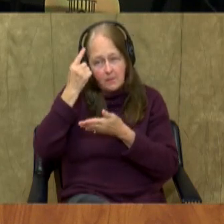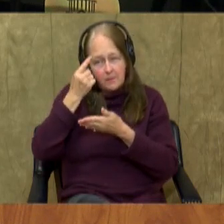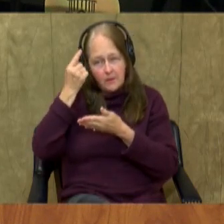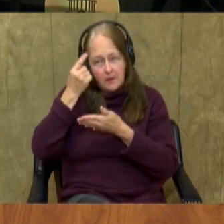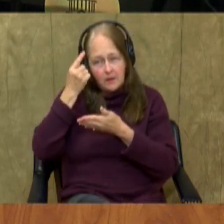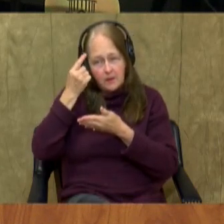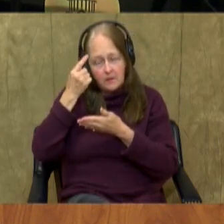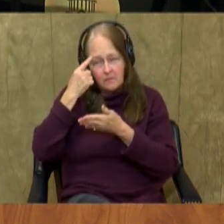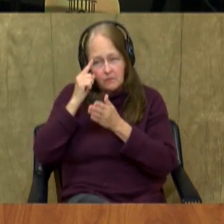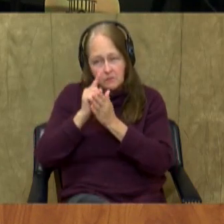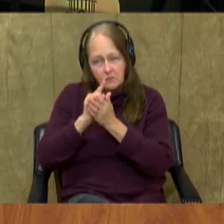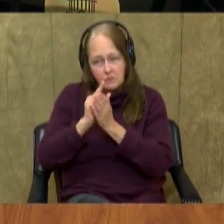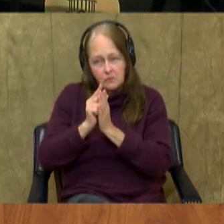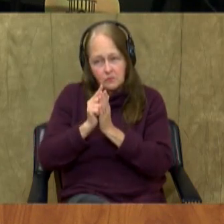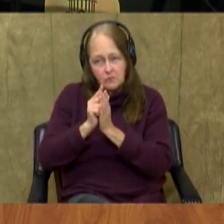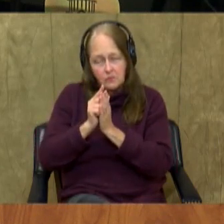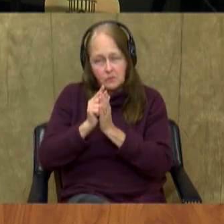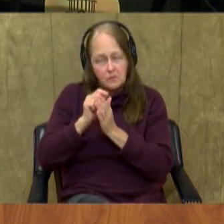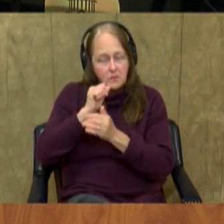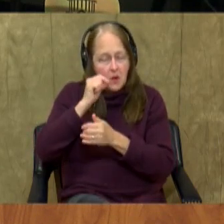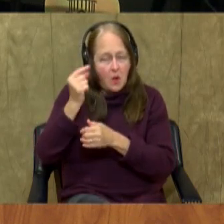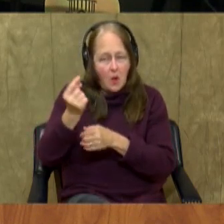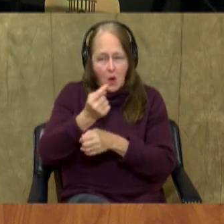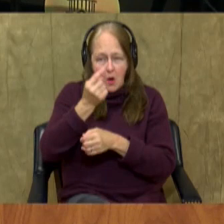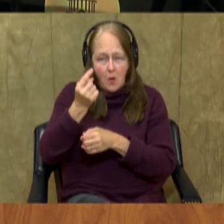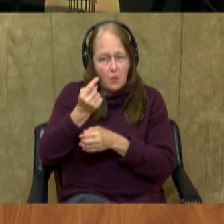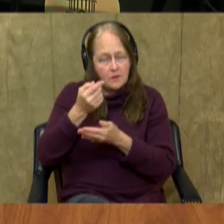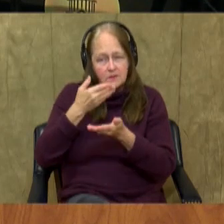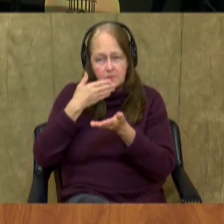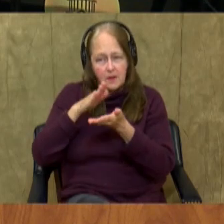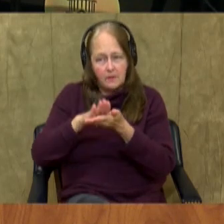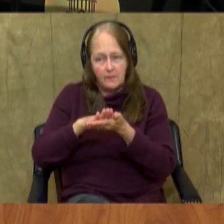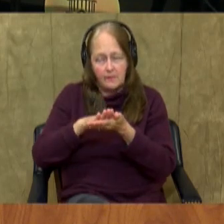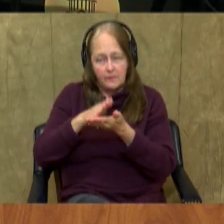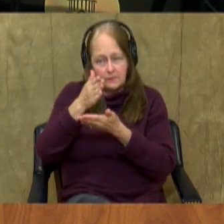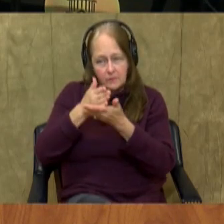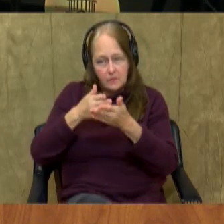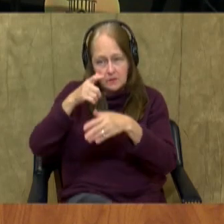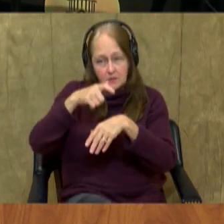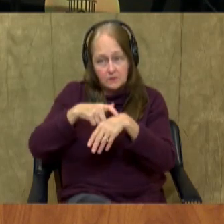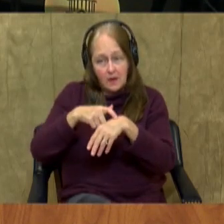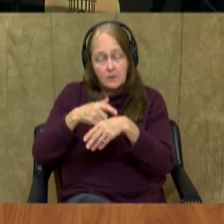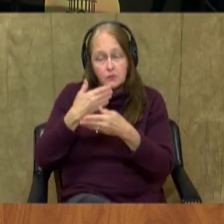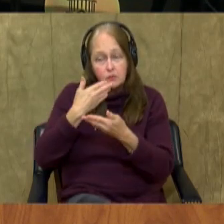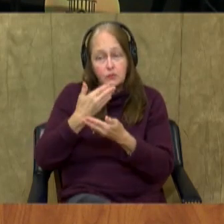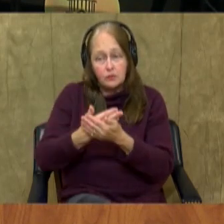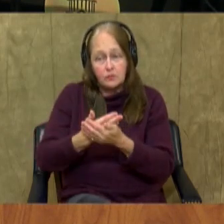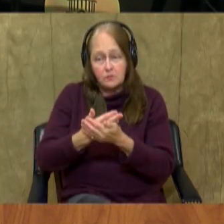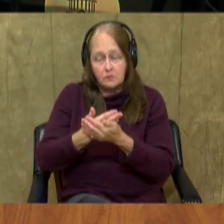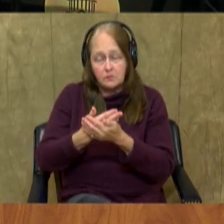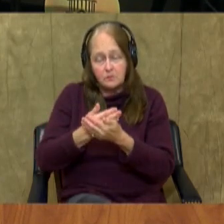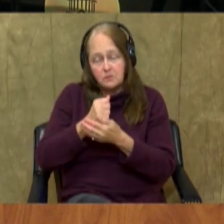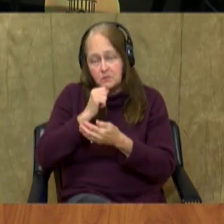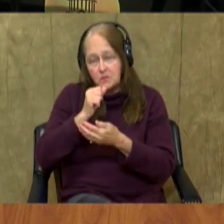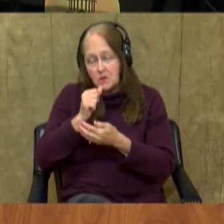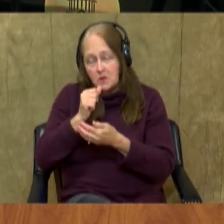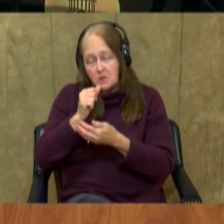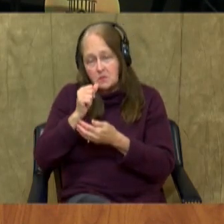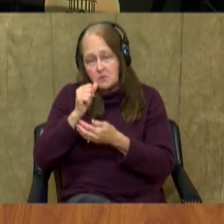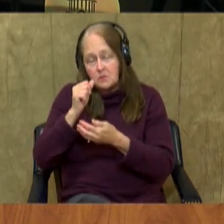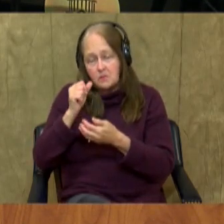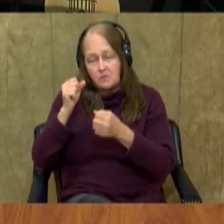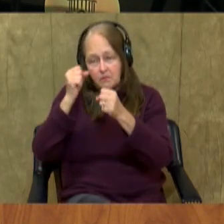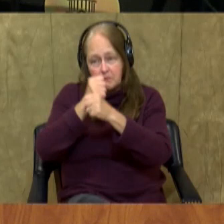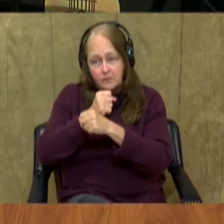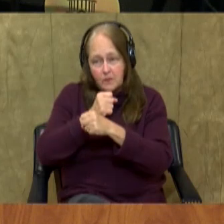that. Arguments are not always bad. Sometimes they're good. They don't necessarily result in a